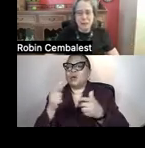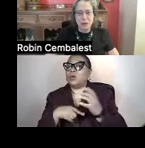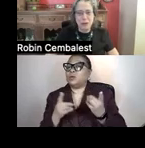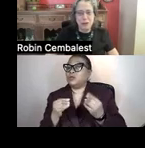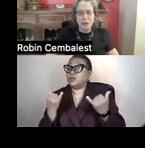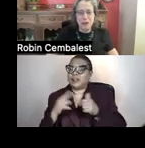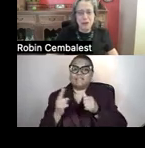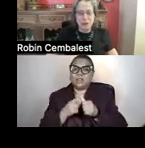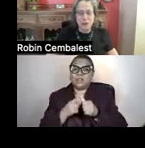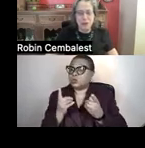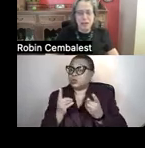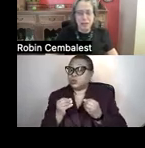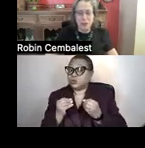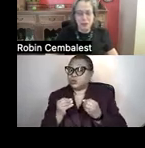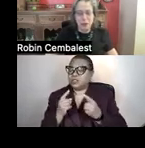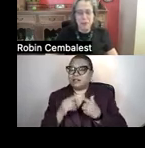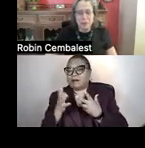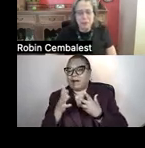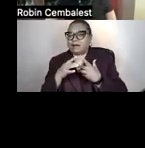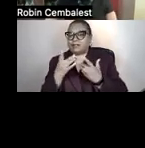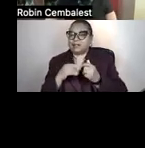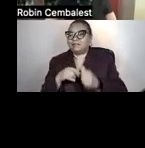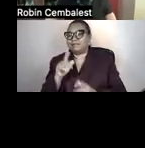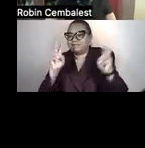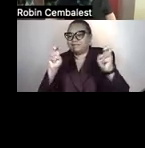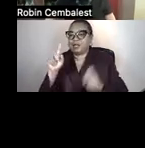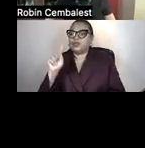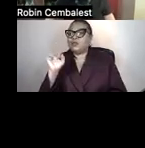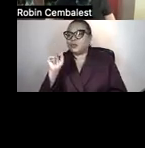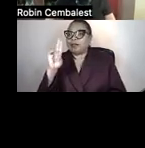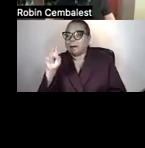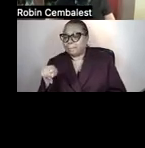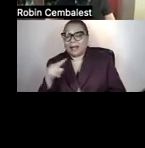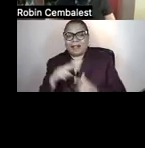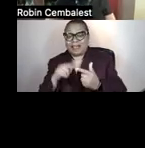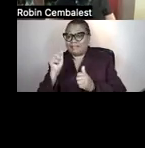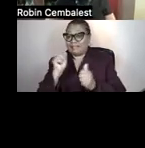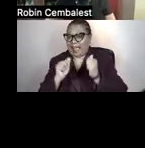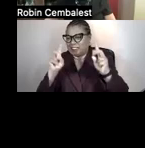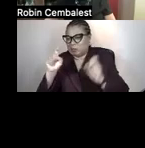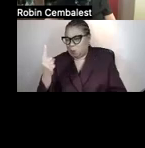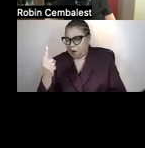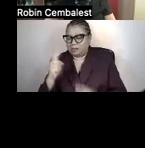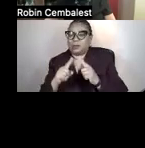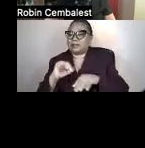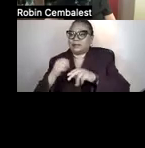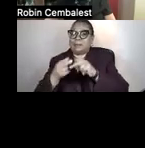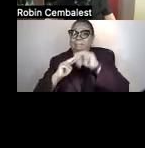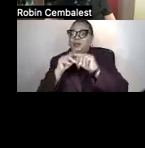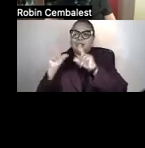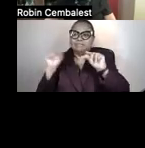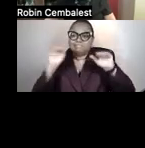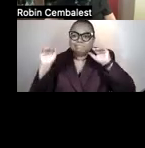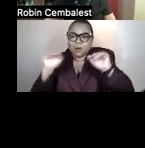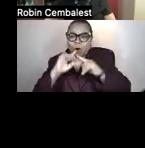that first we're going to do a tune, like a kind of a tune-up. Then we're going to have Act One, which is building buzz and all the